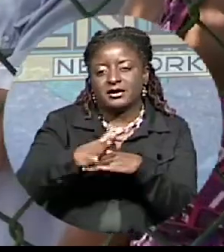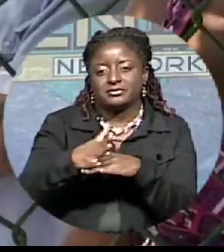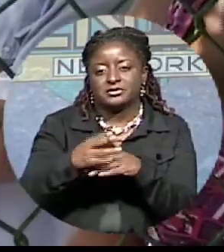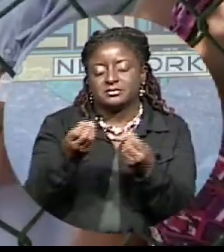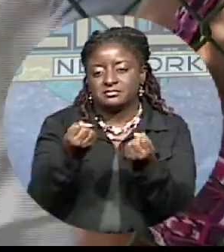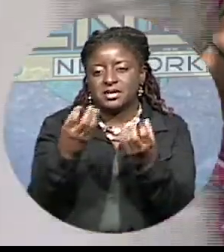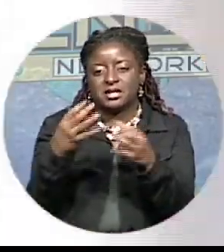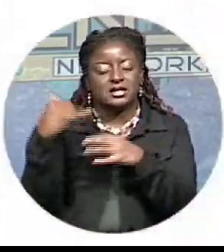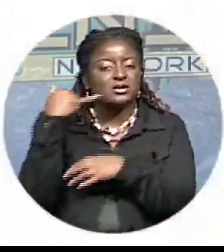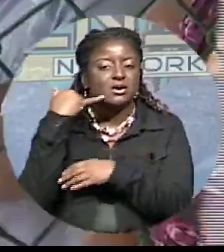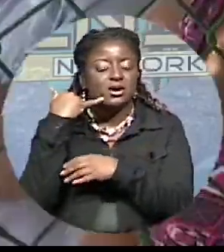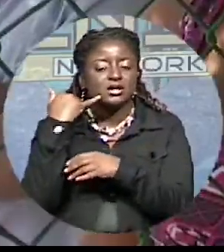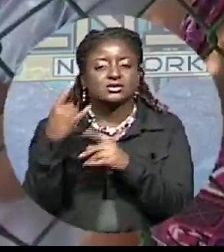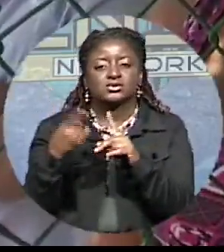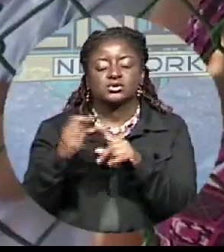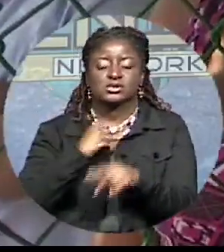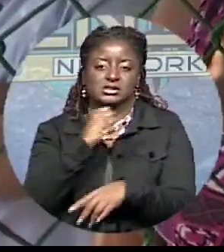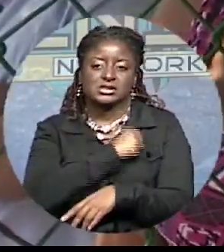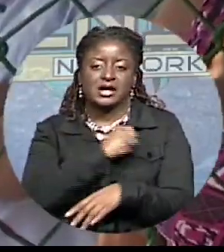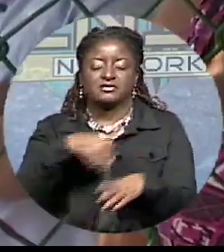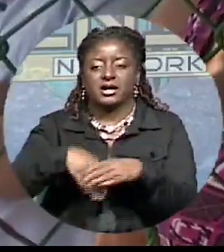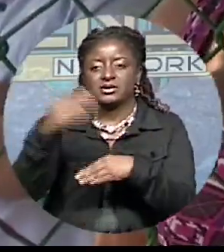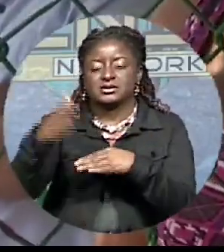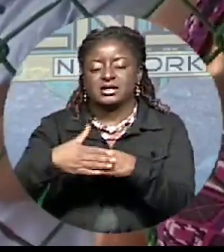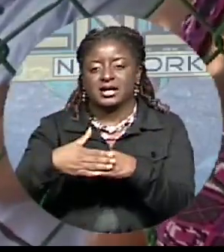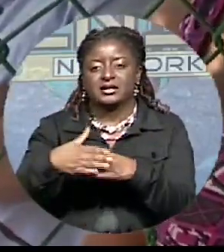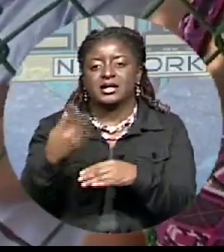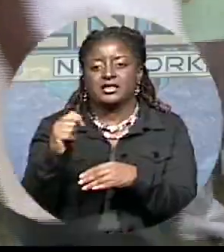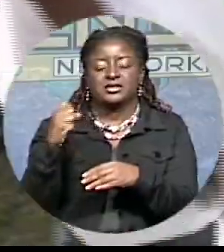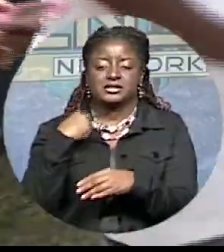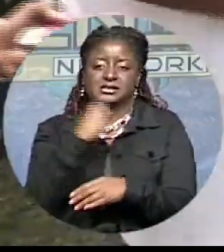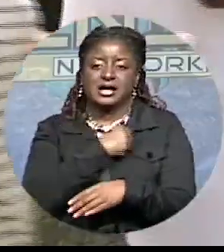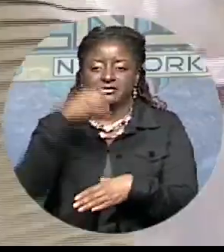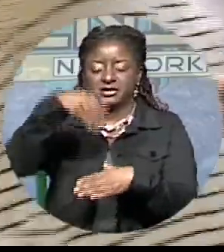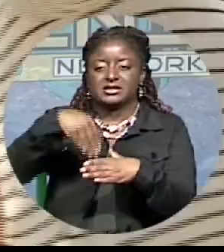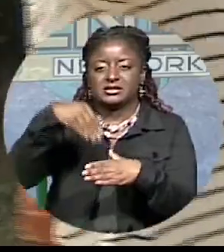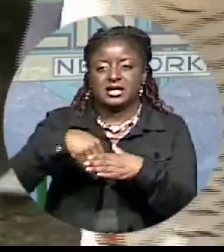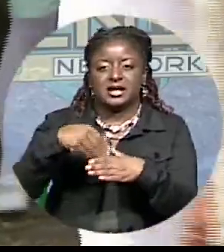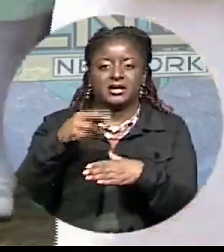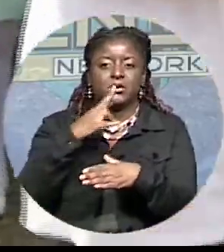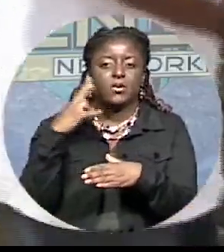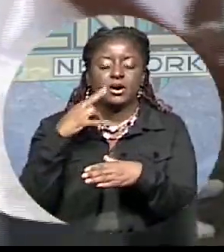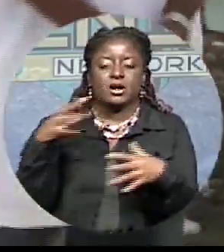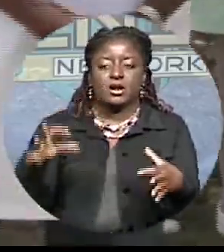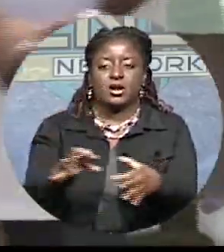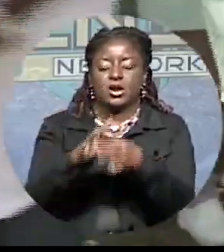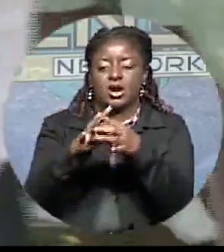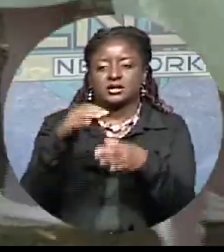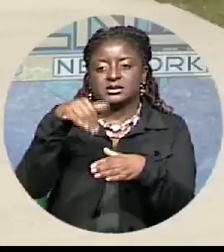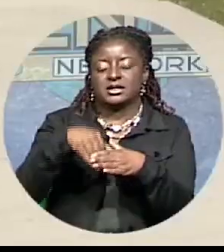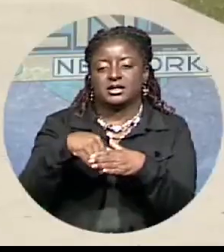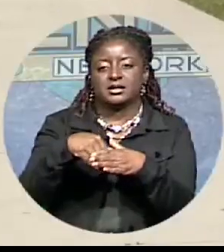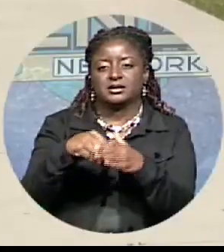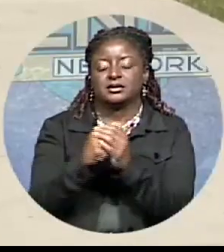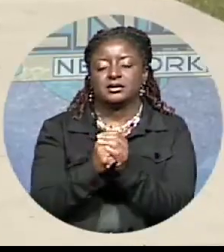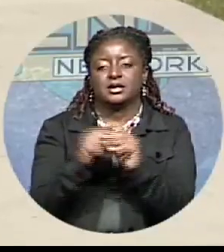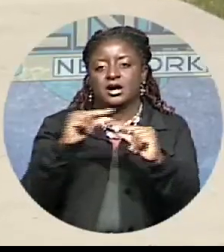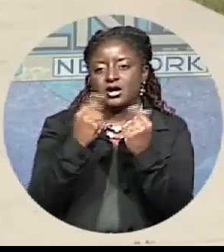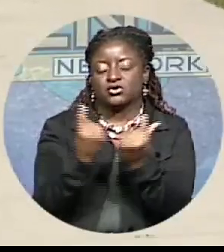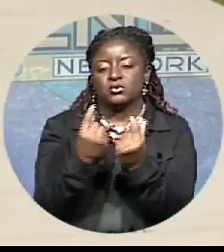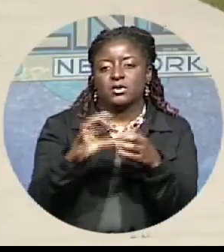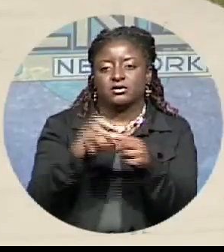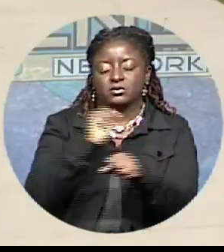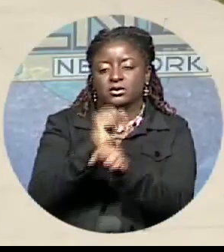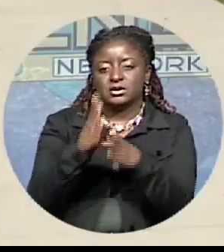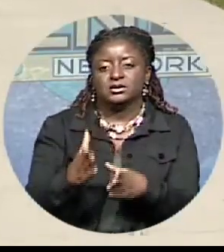outside said the staff on the inside were reportedly being locked in. A few calls later, a group of employees dressed in